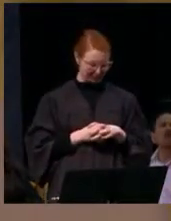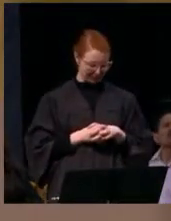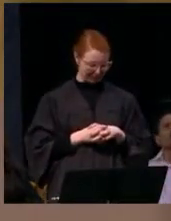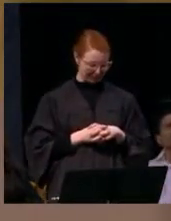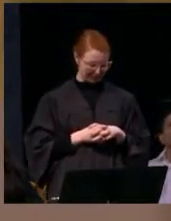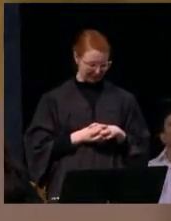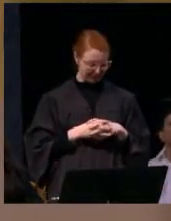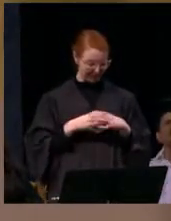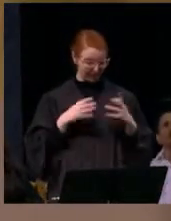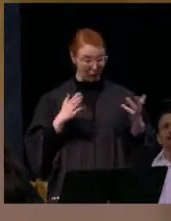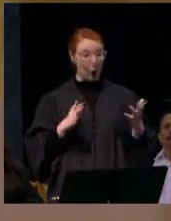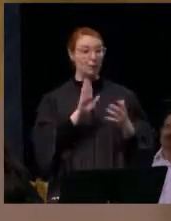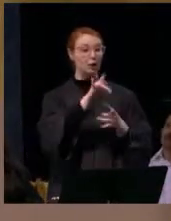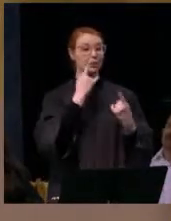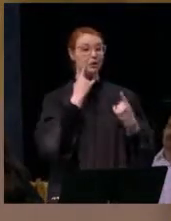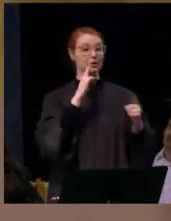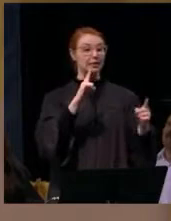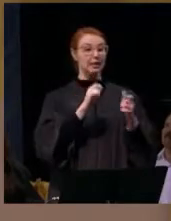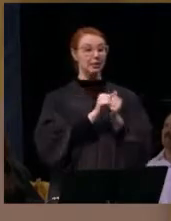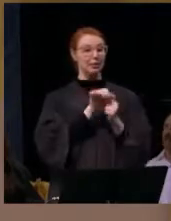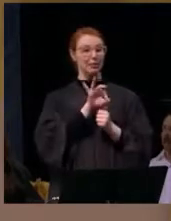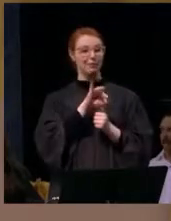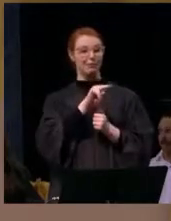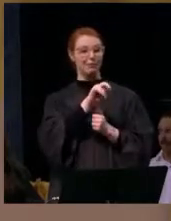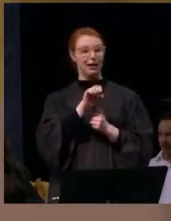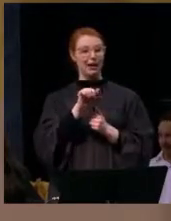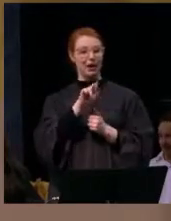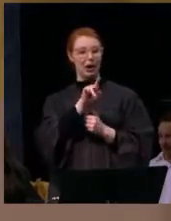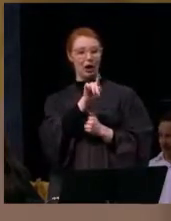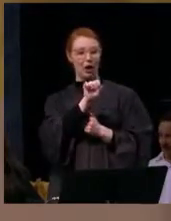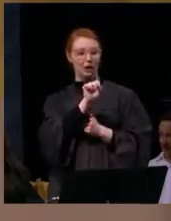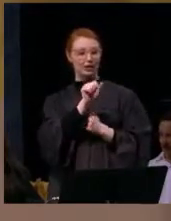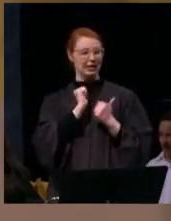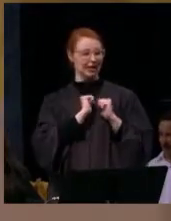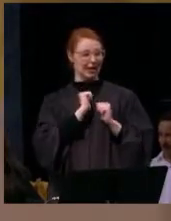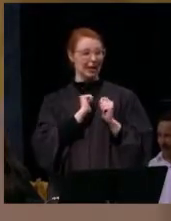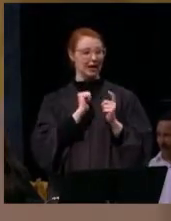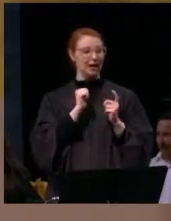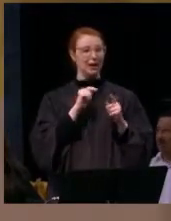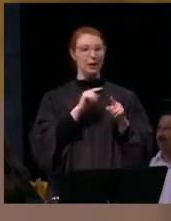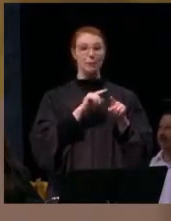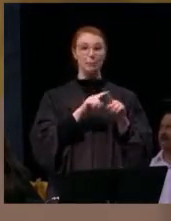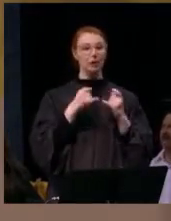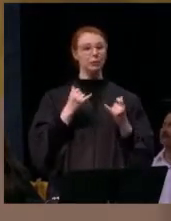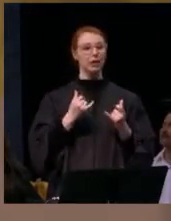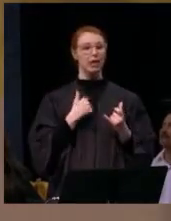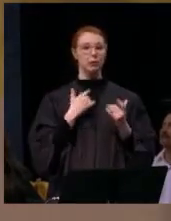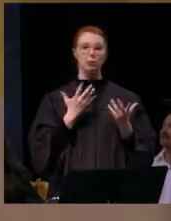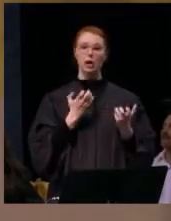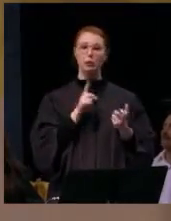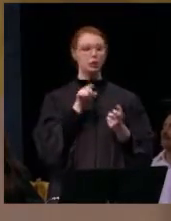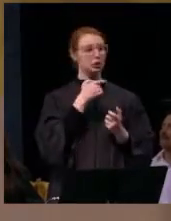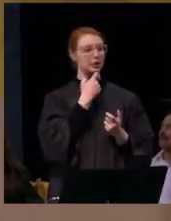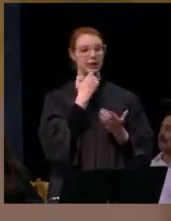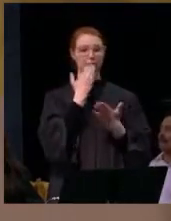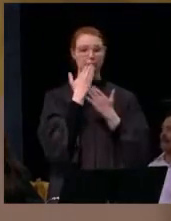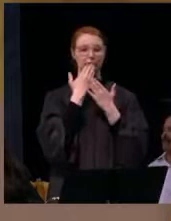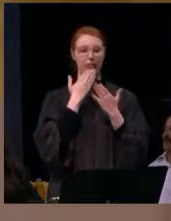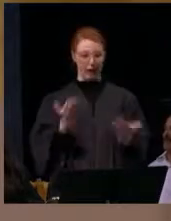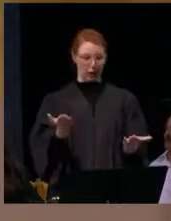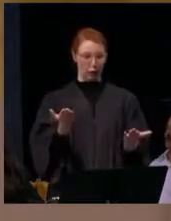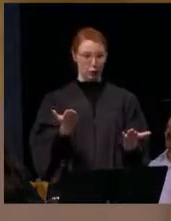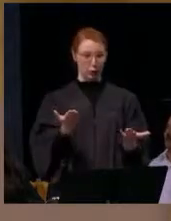or about your success in our fine arts. But I'm going to choose to take this moment to simply say thank you. Thank